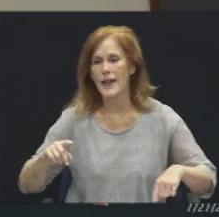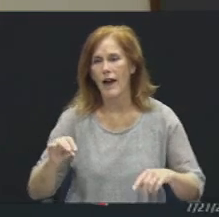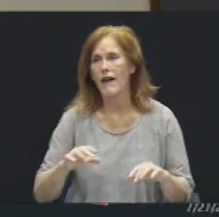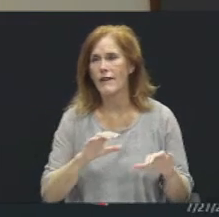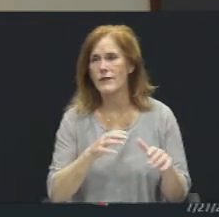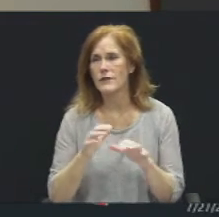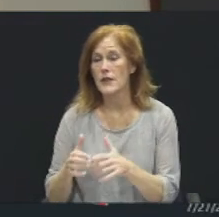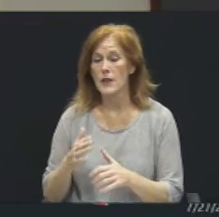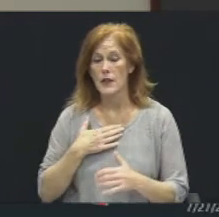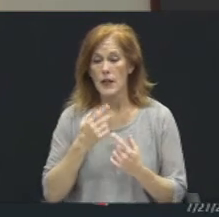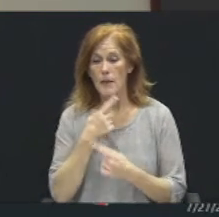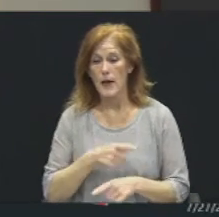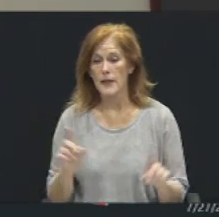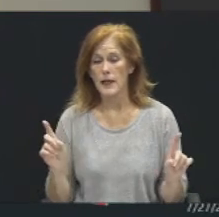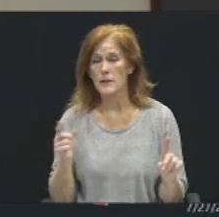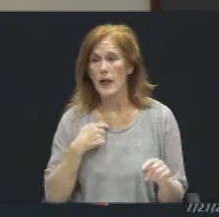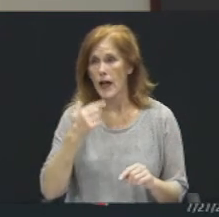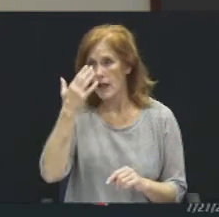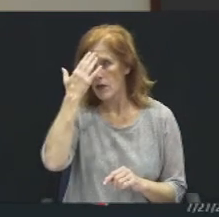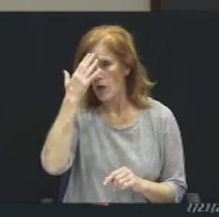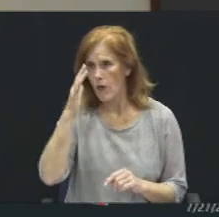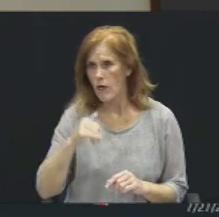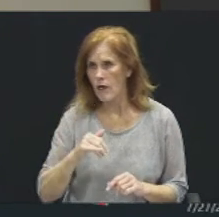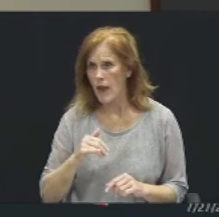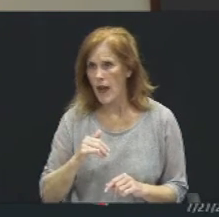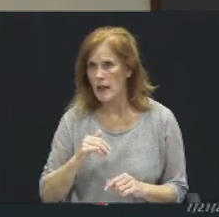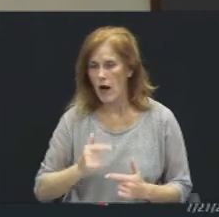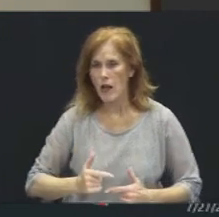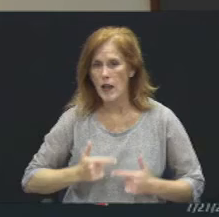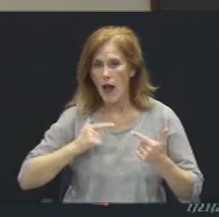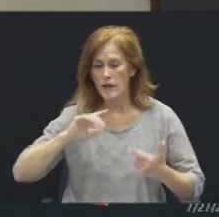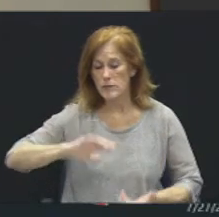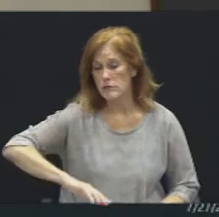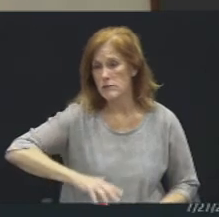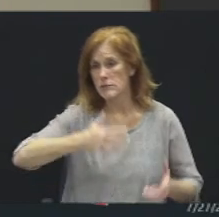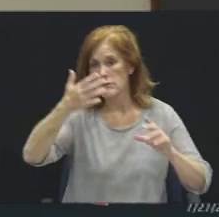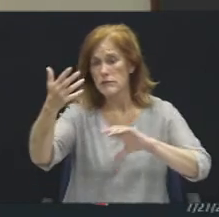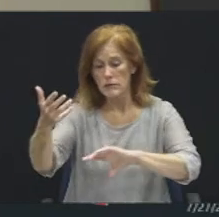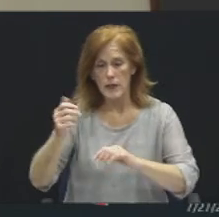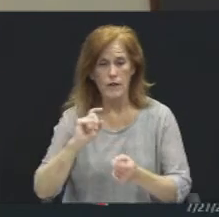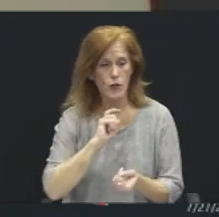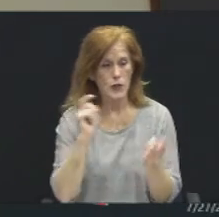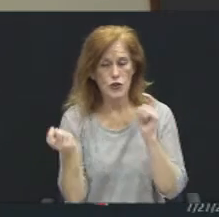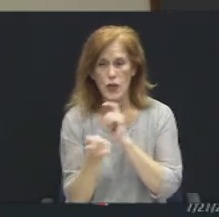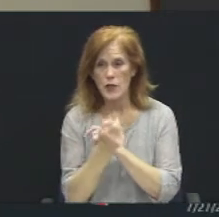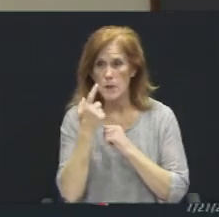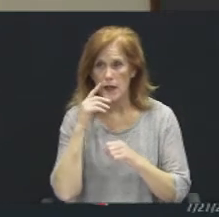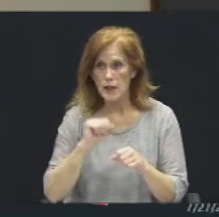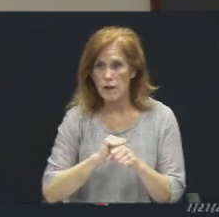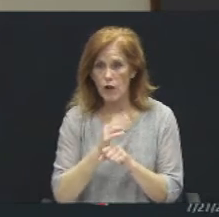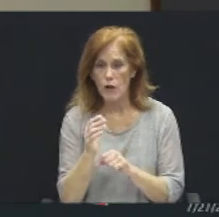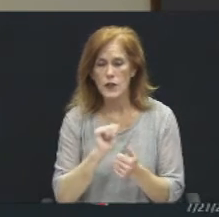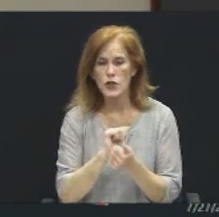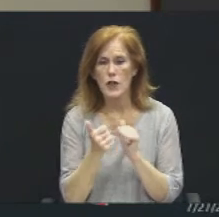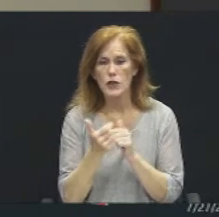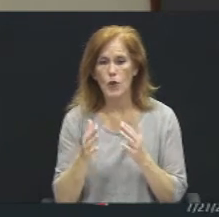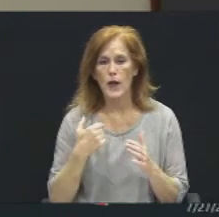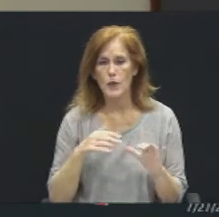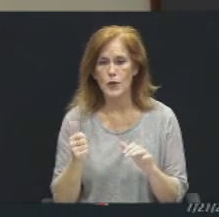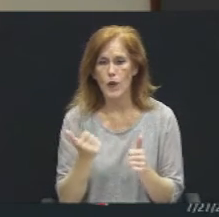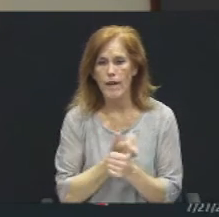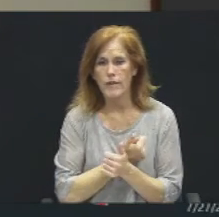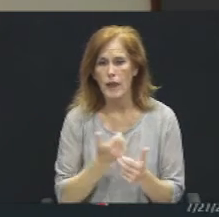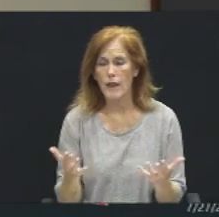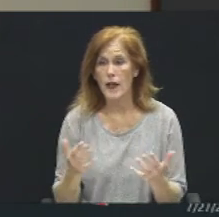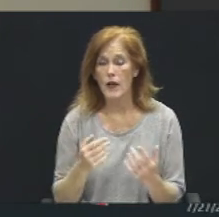My announcement is, I know our lives have turned upside down because of COVID. It's changed how we've done everything.